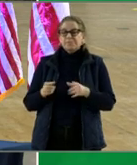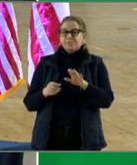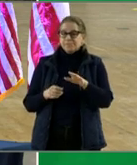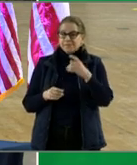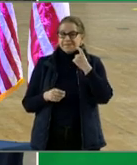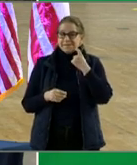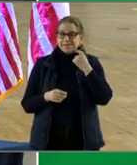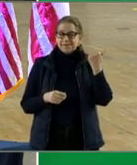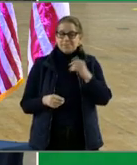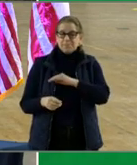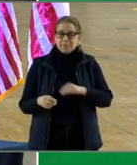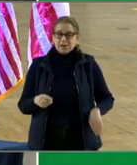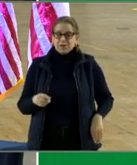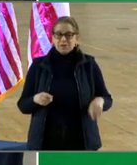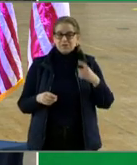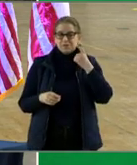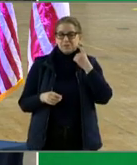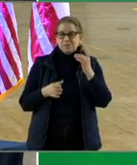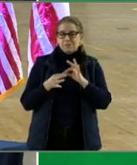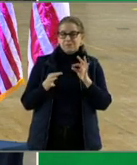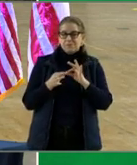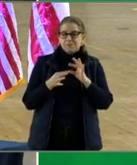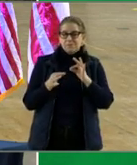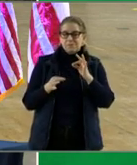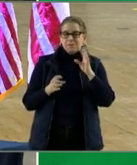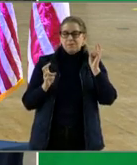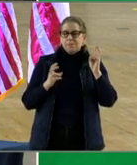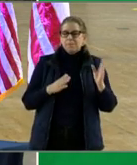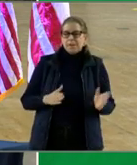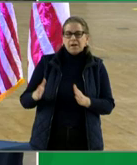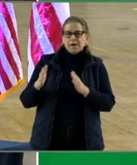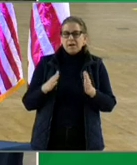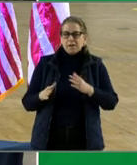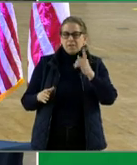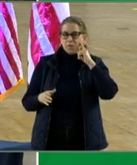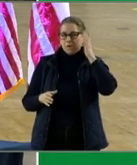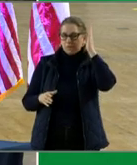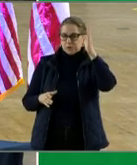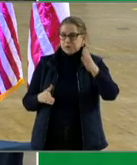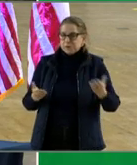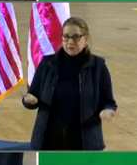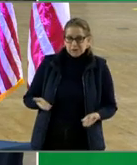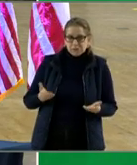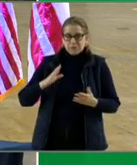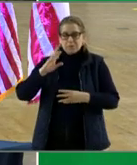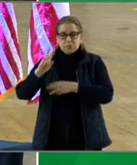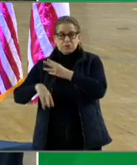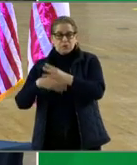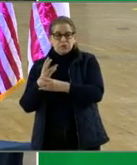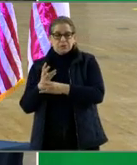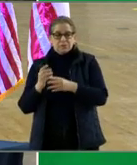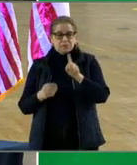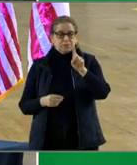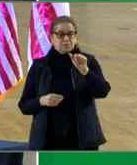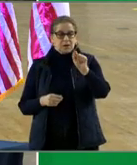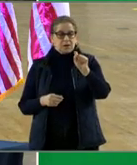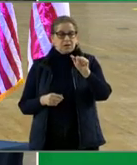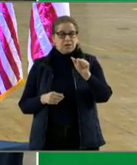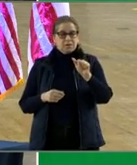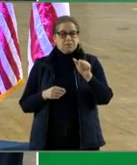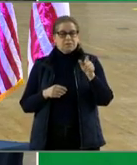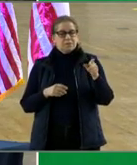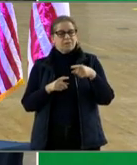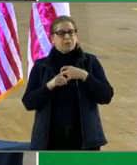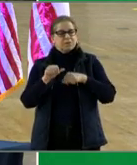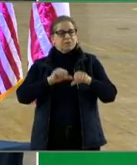the future. We observe what happens in the real world, and our data scientists are able to make revisions to the model